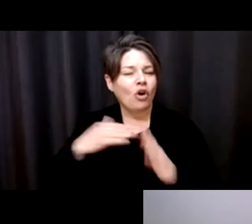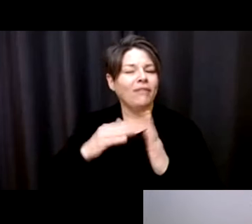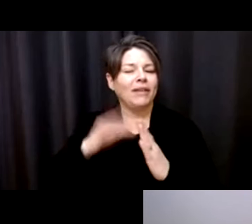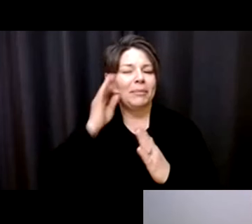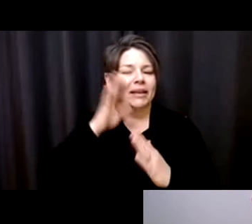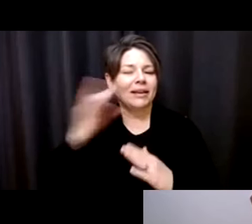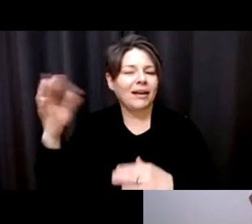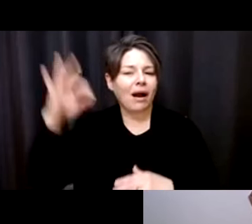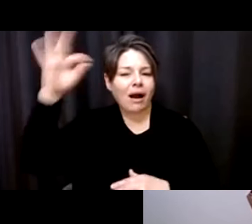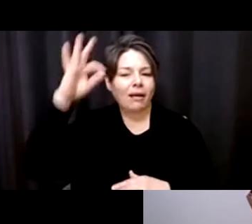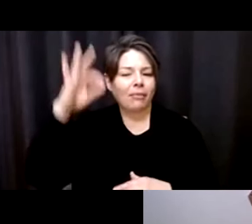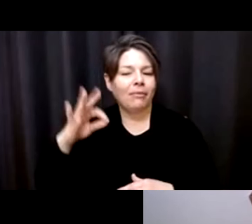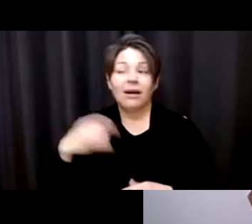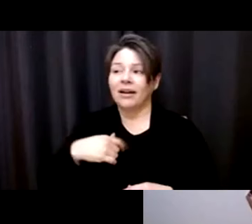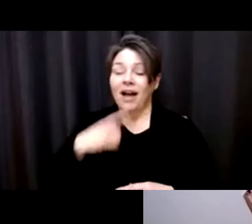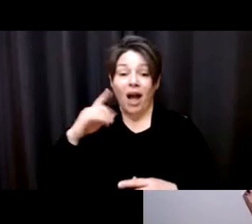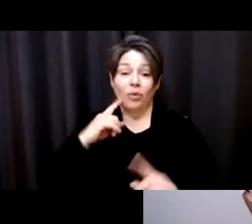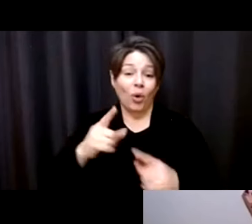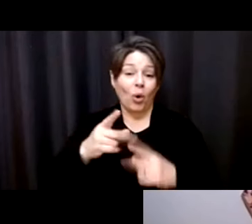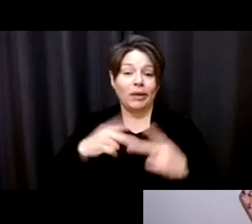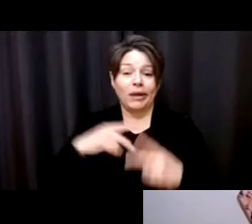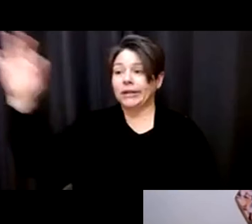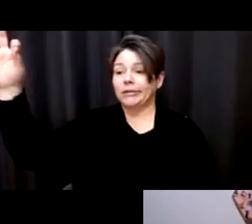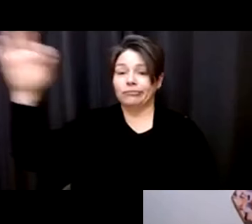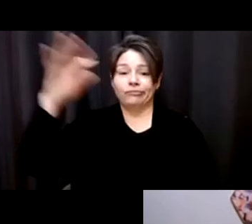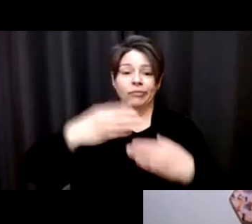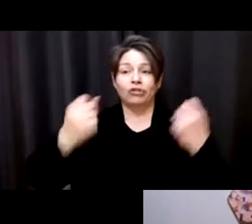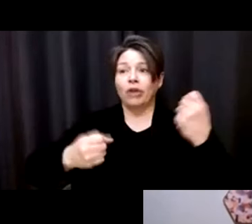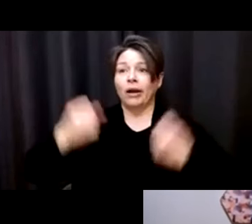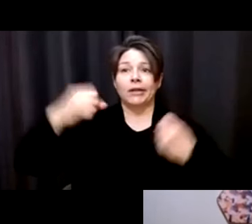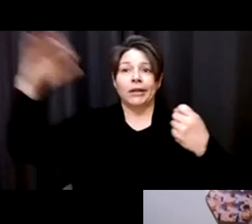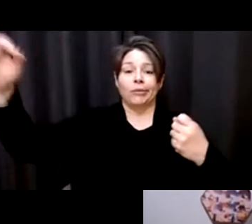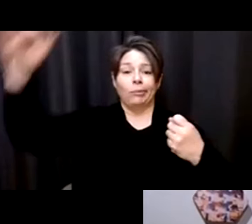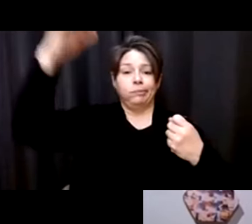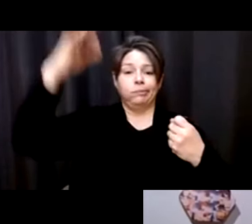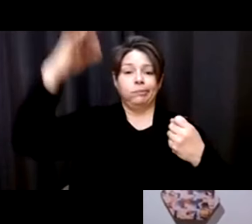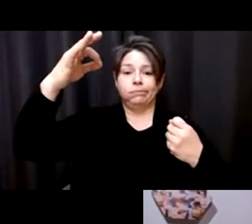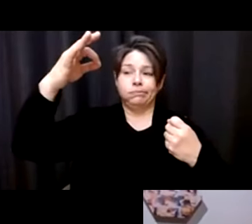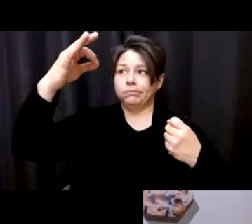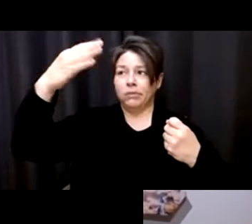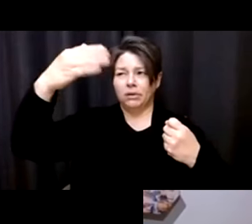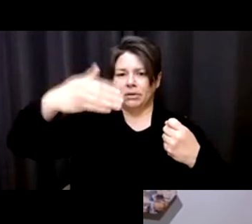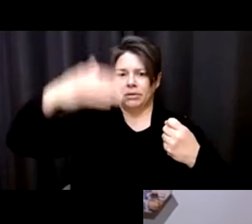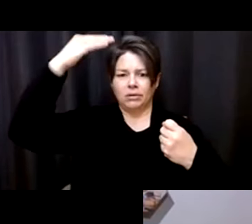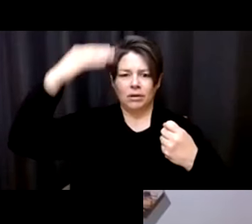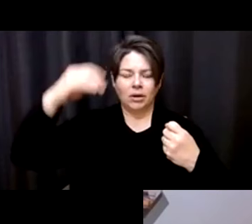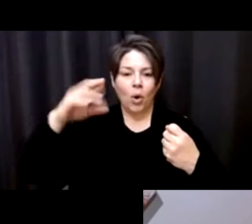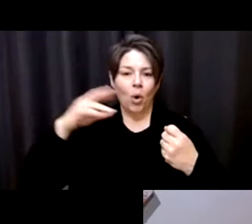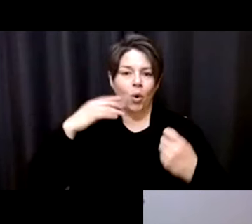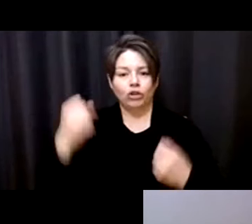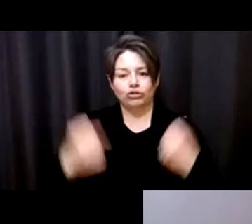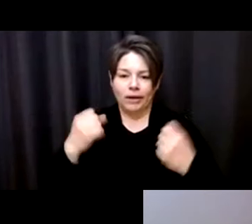I'll be someplace, I'll have a bee will land on my windshield. It'll be on my side, the door to my